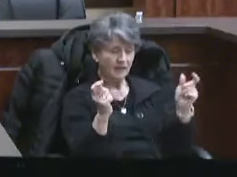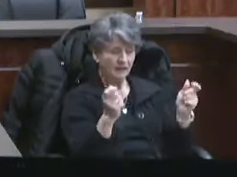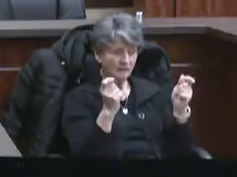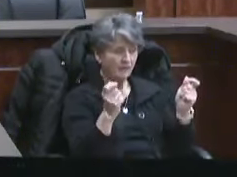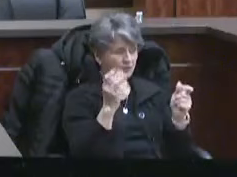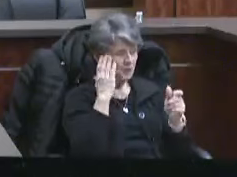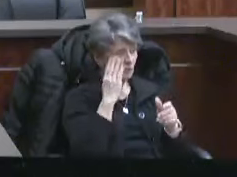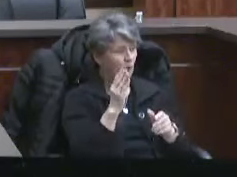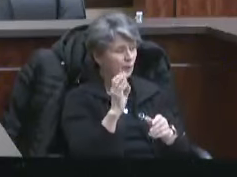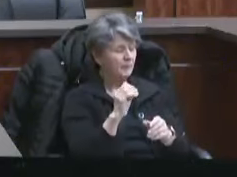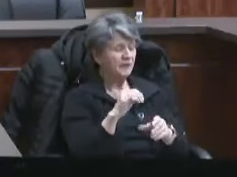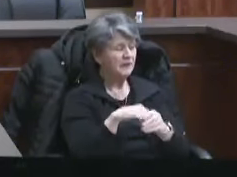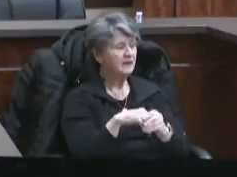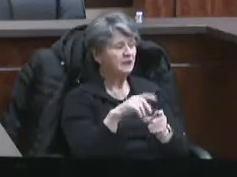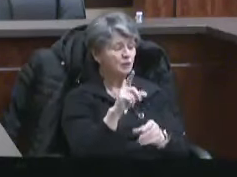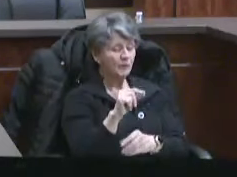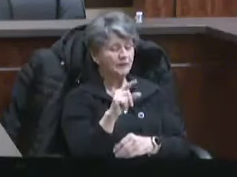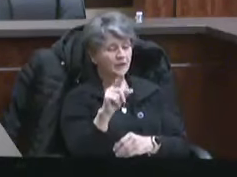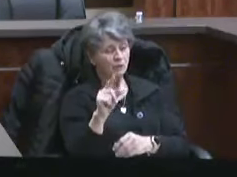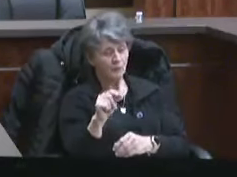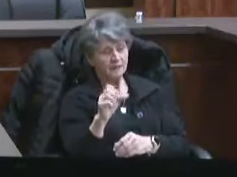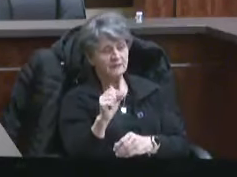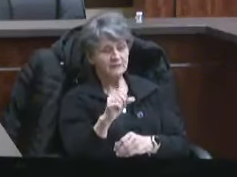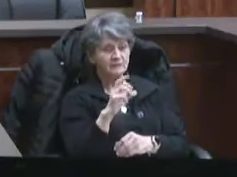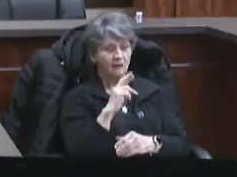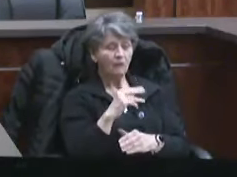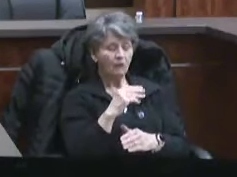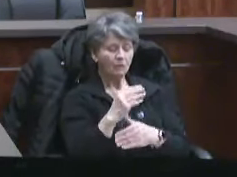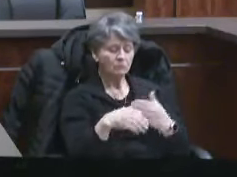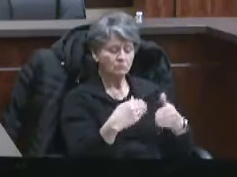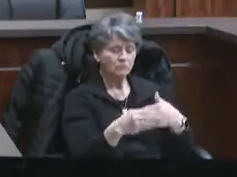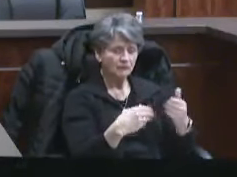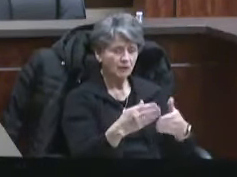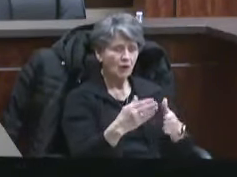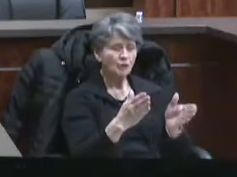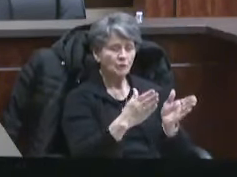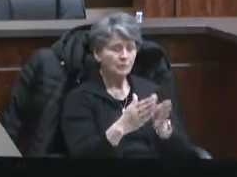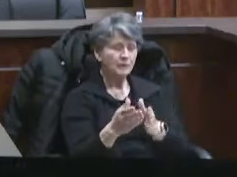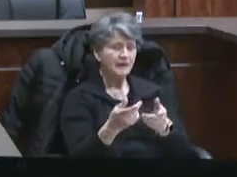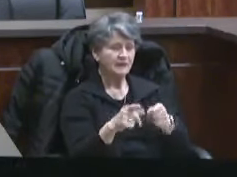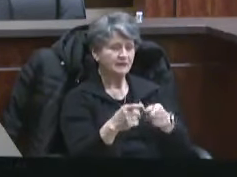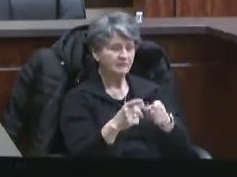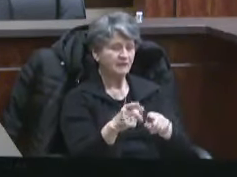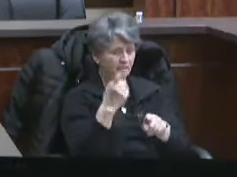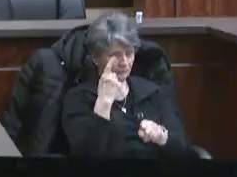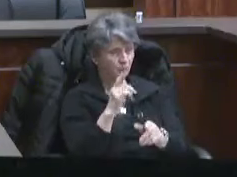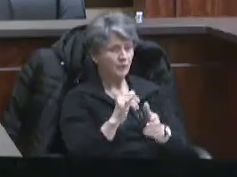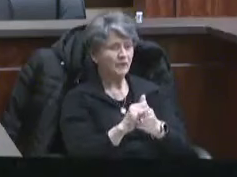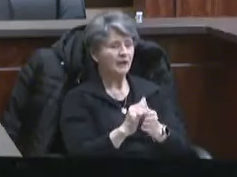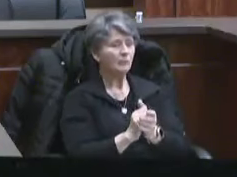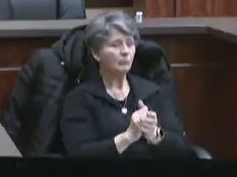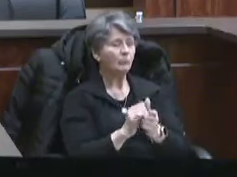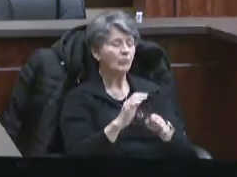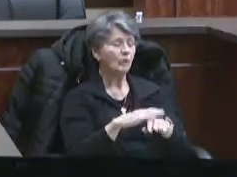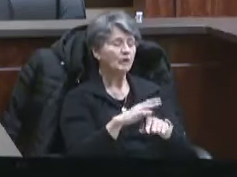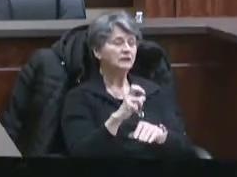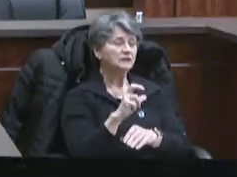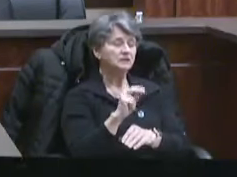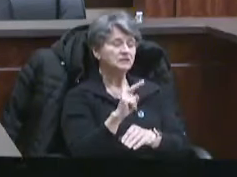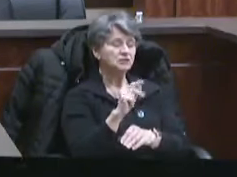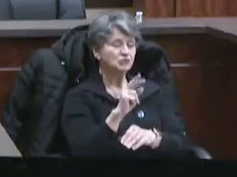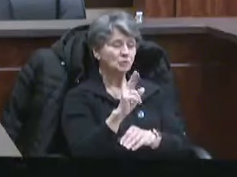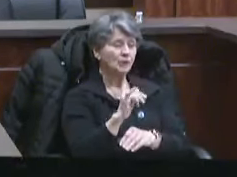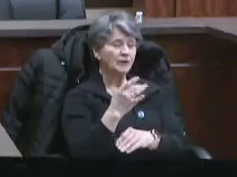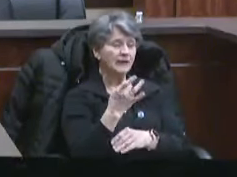year 2020, so they are moving along to plan an event for that occasion. On January the 18th,